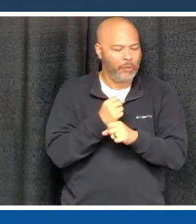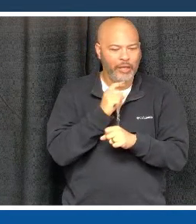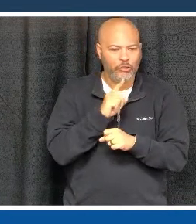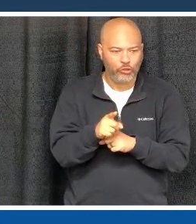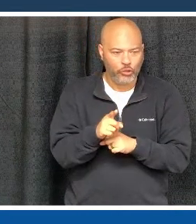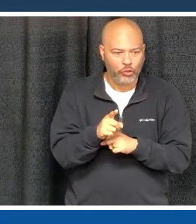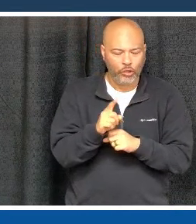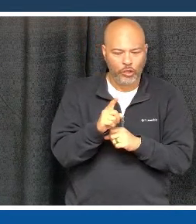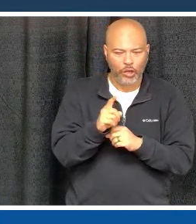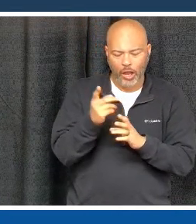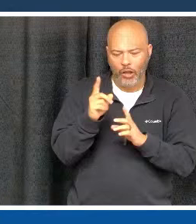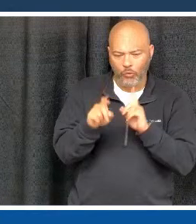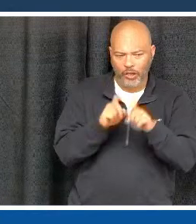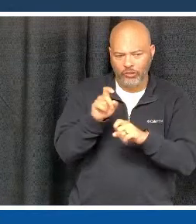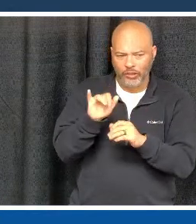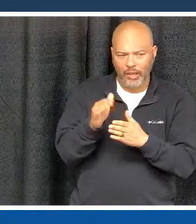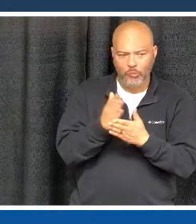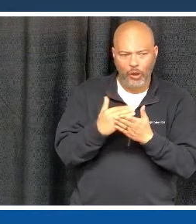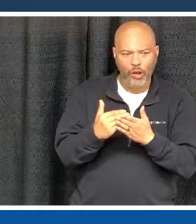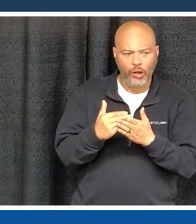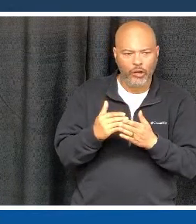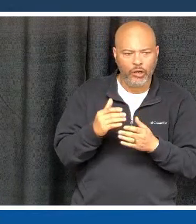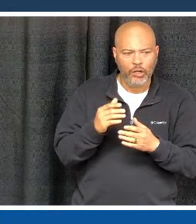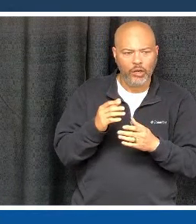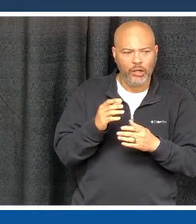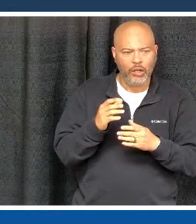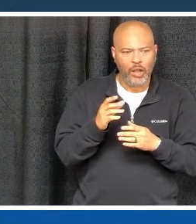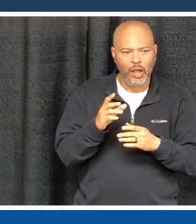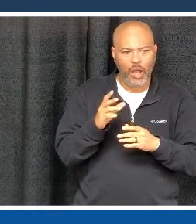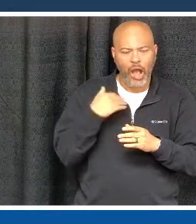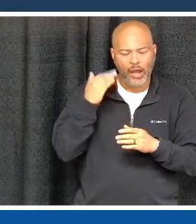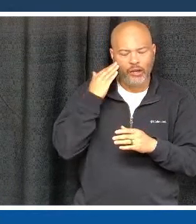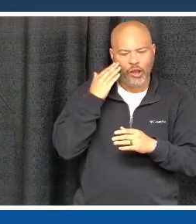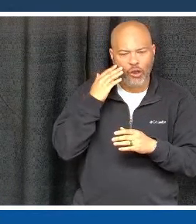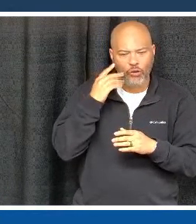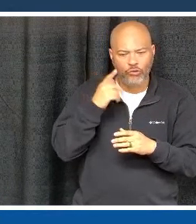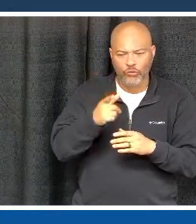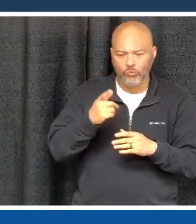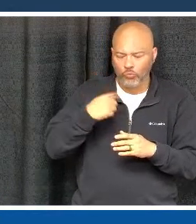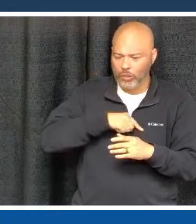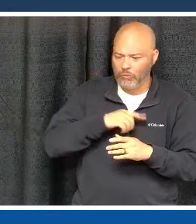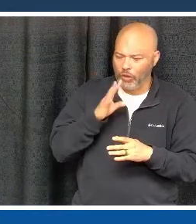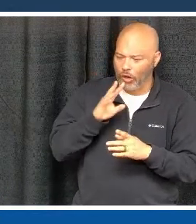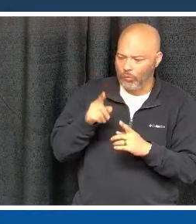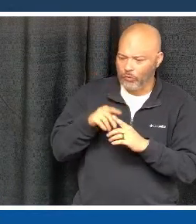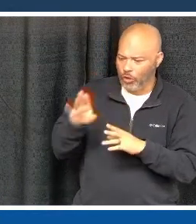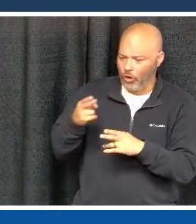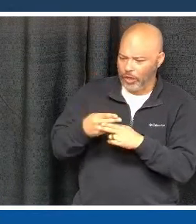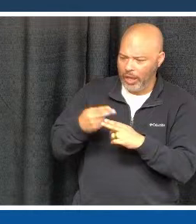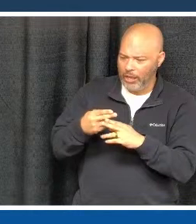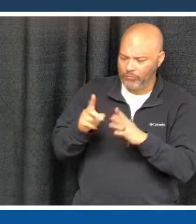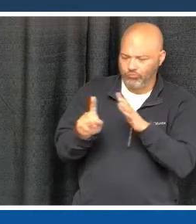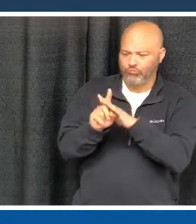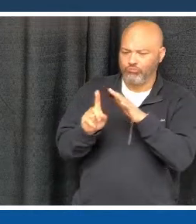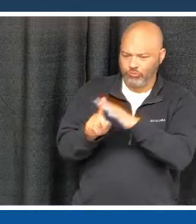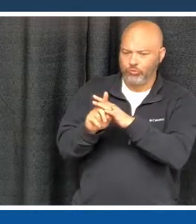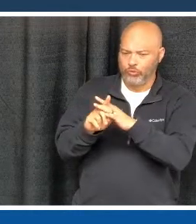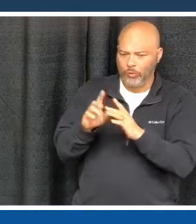to question that part of it. I know that you've been referenced as far as helping with